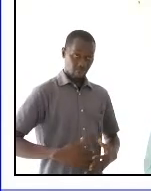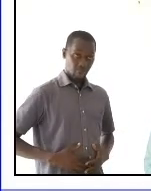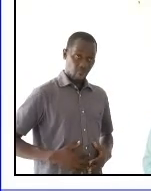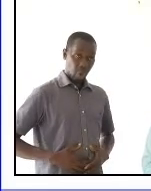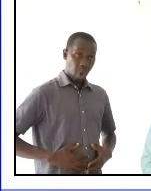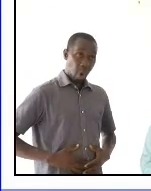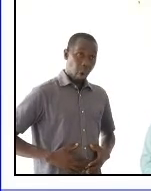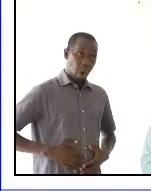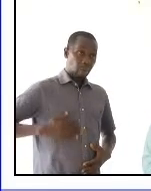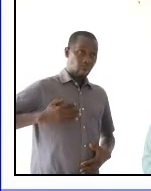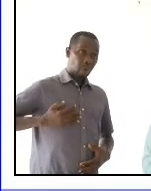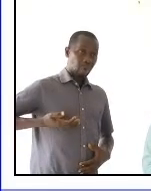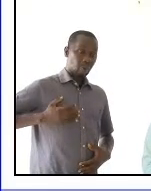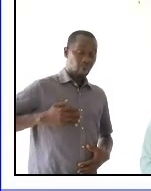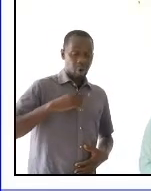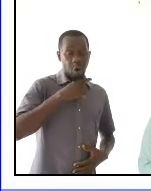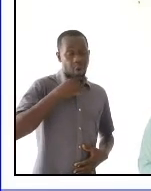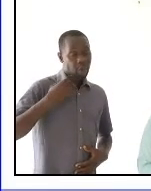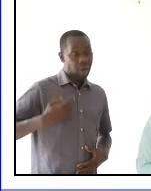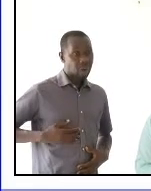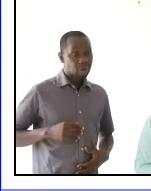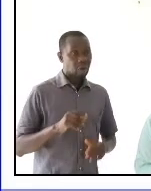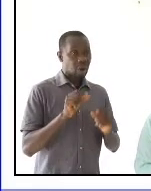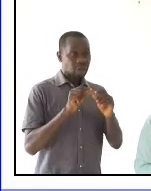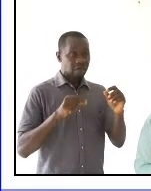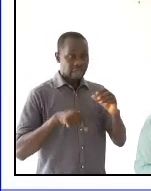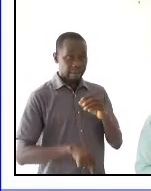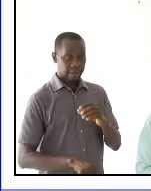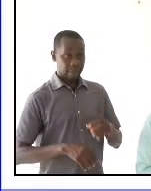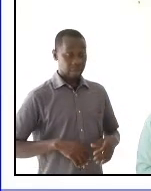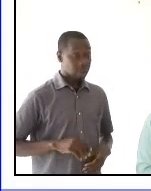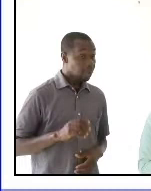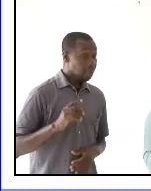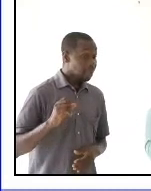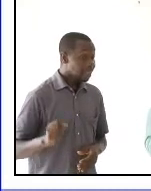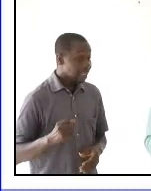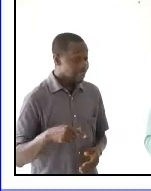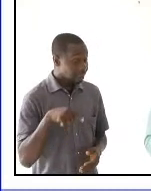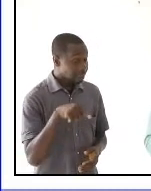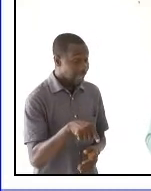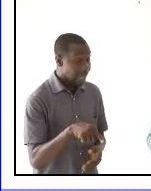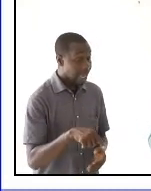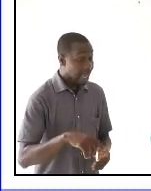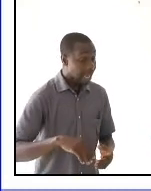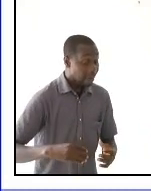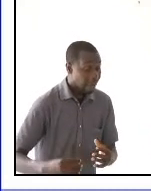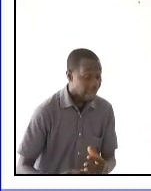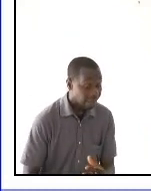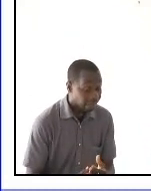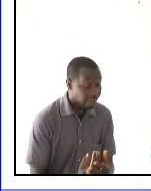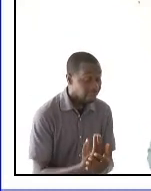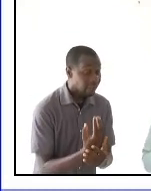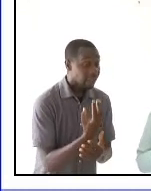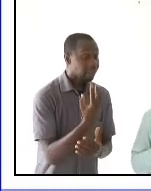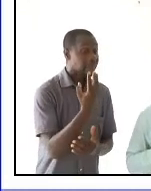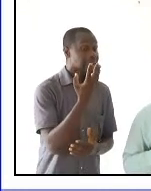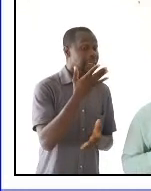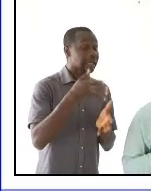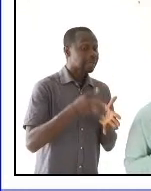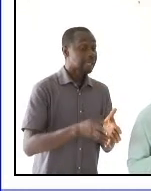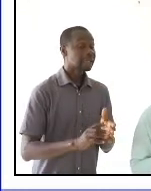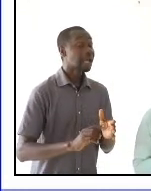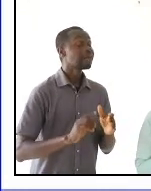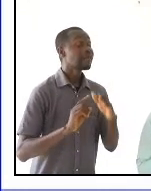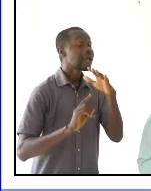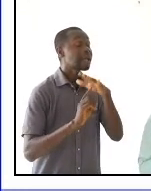of the mother, or the fallopian tube to be precise, because that is where fertilization takes place? It's a very important